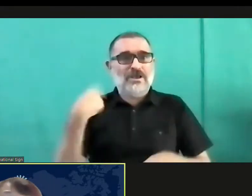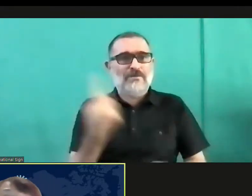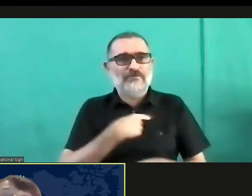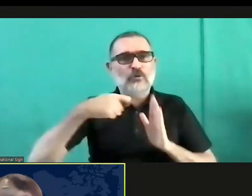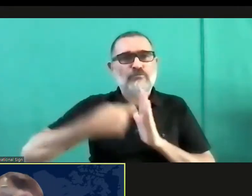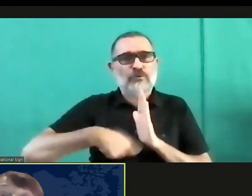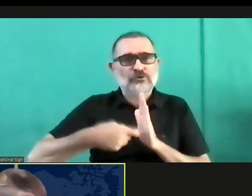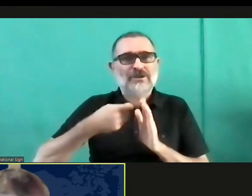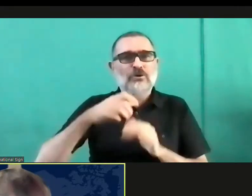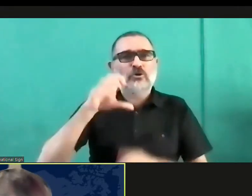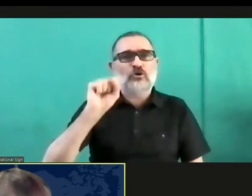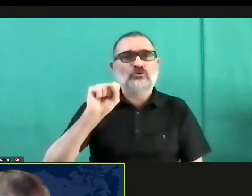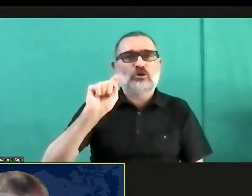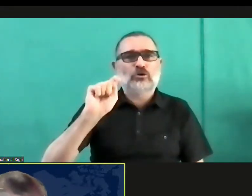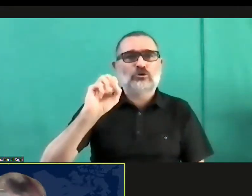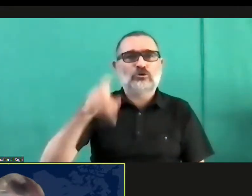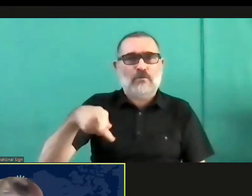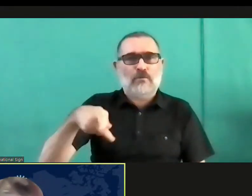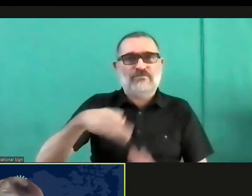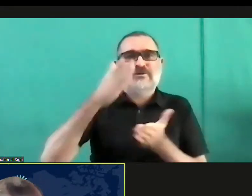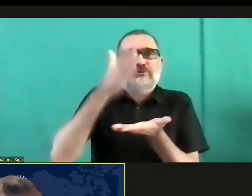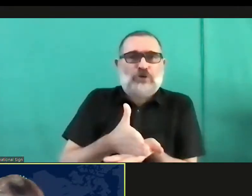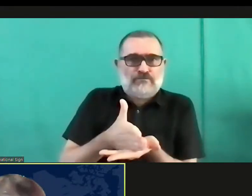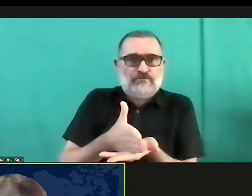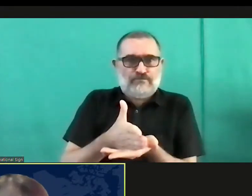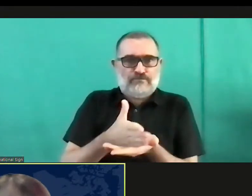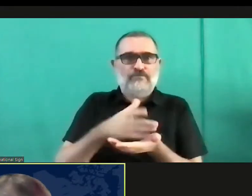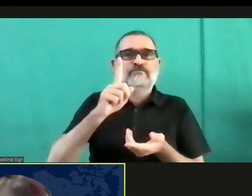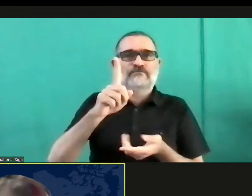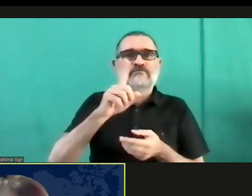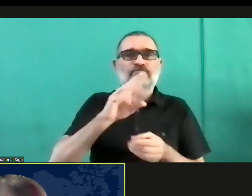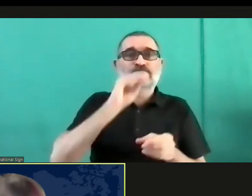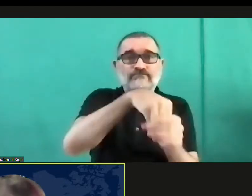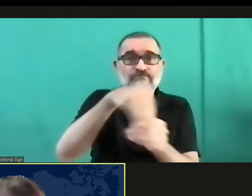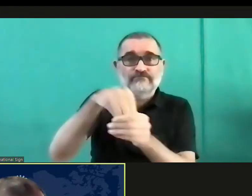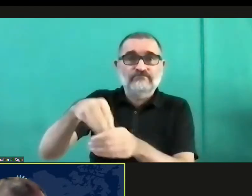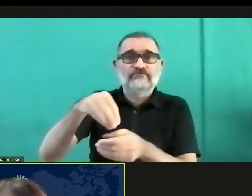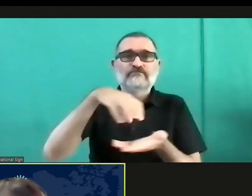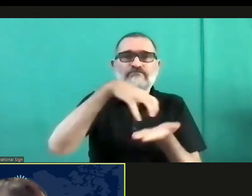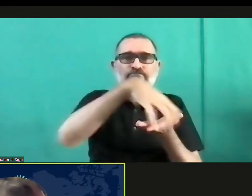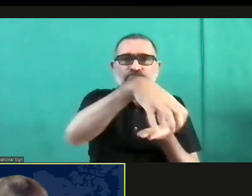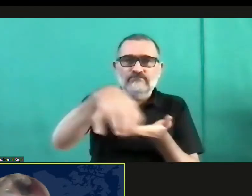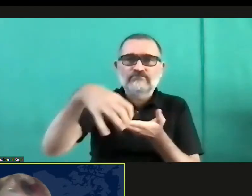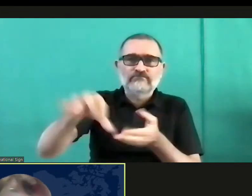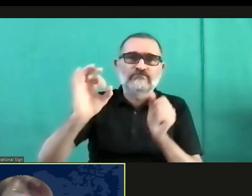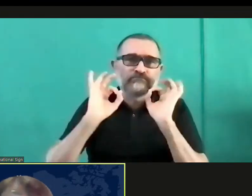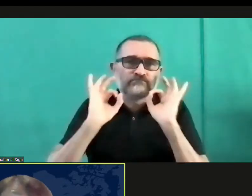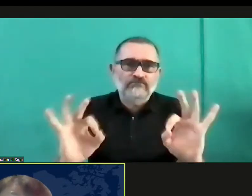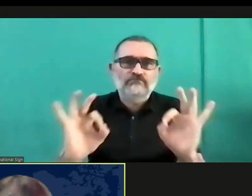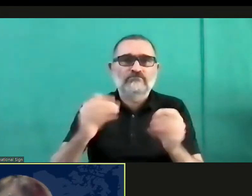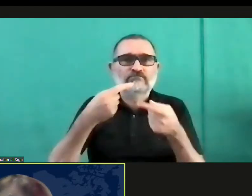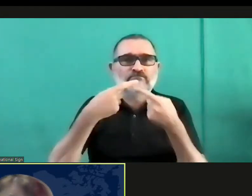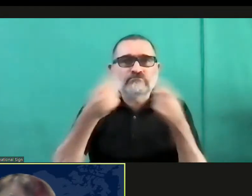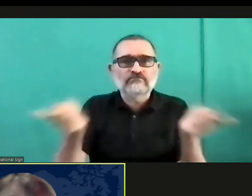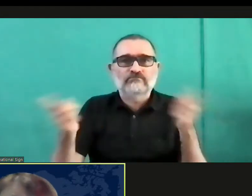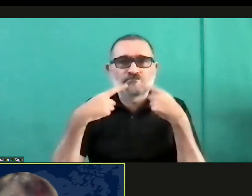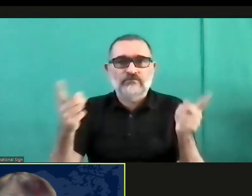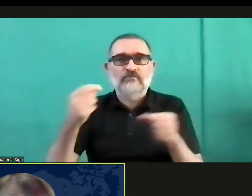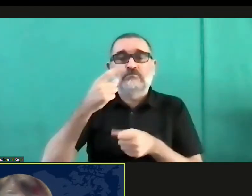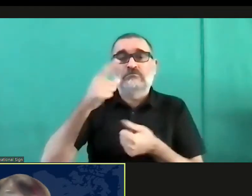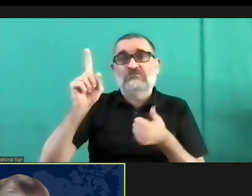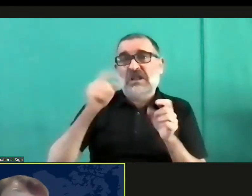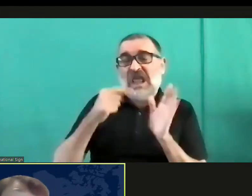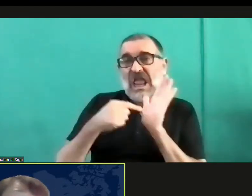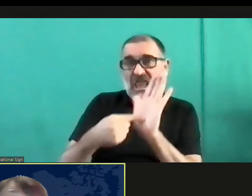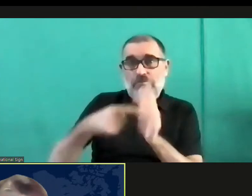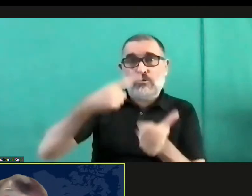people. When civil society is well organized, there is response capacity, but that is not true in many situations.